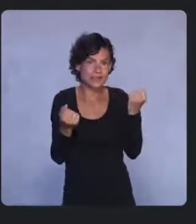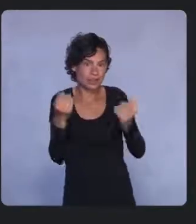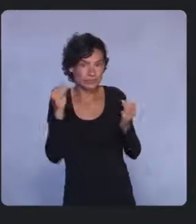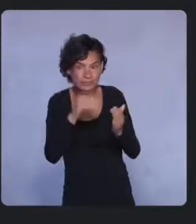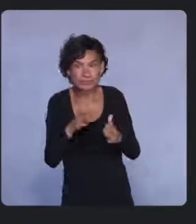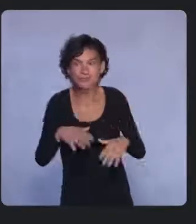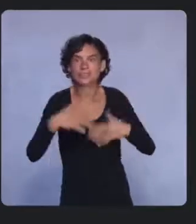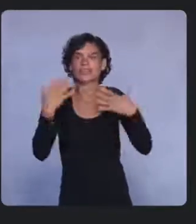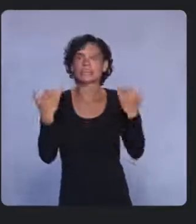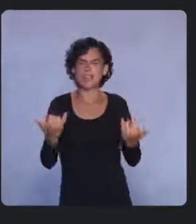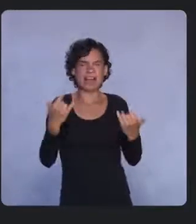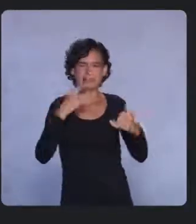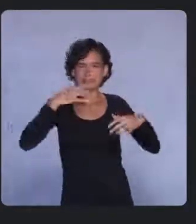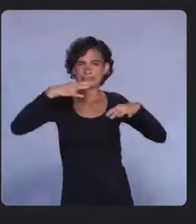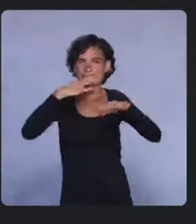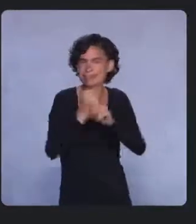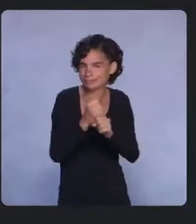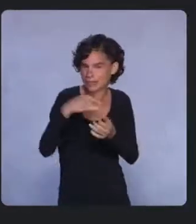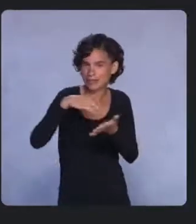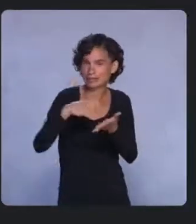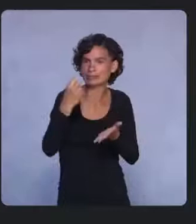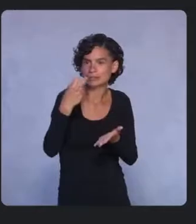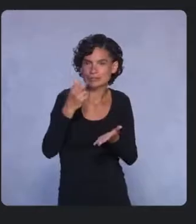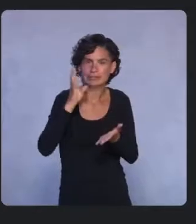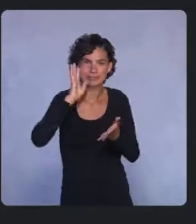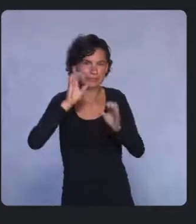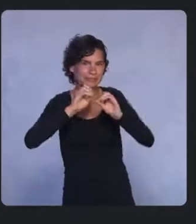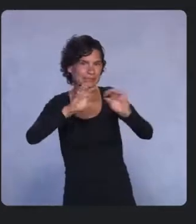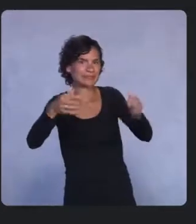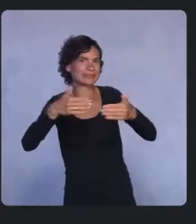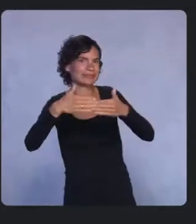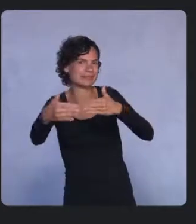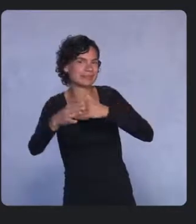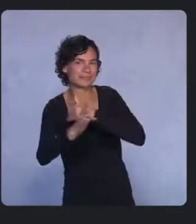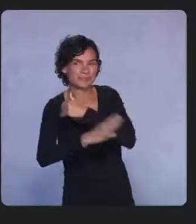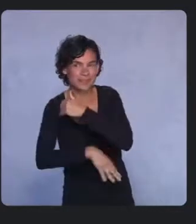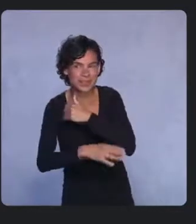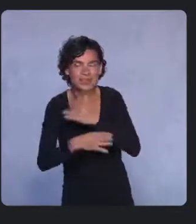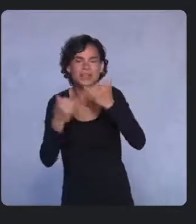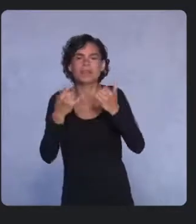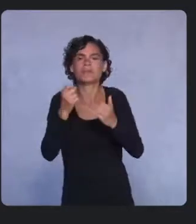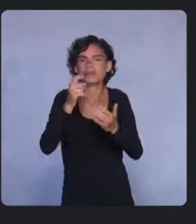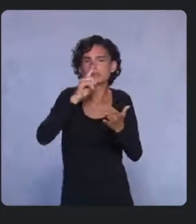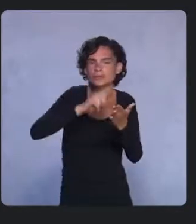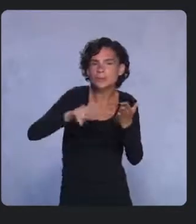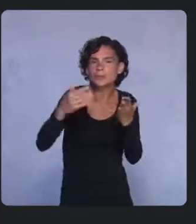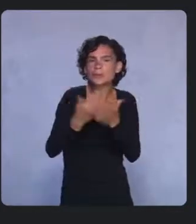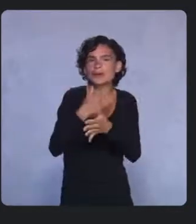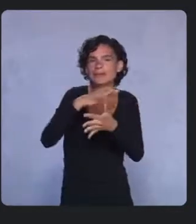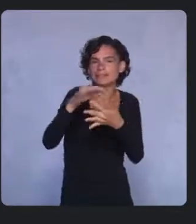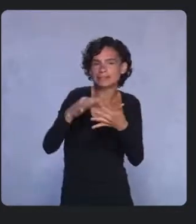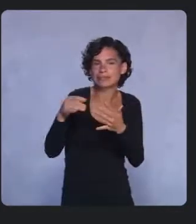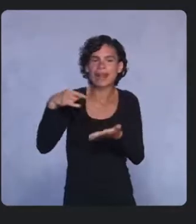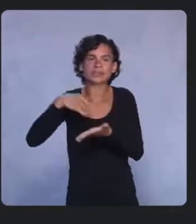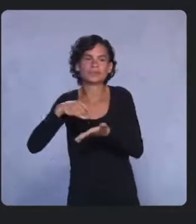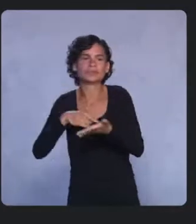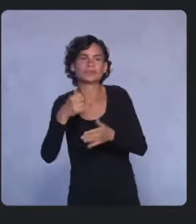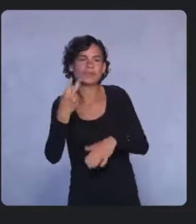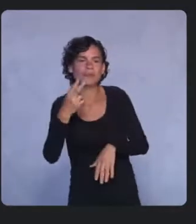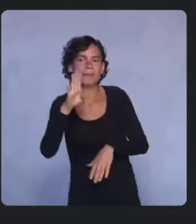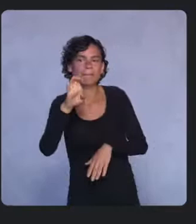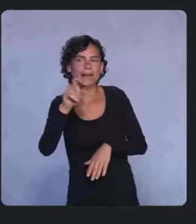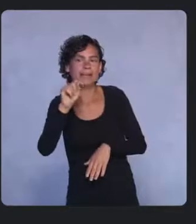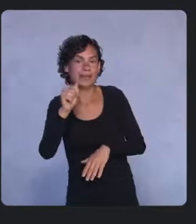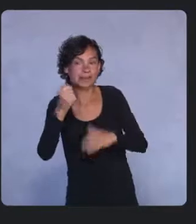at Android 12, which will launch this fall. But you can check out many of these features in the Android 12 beta